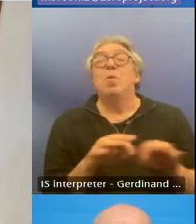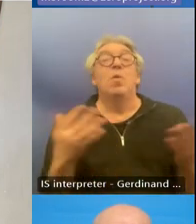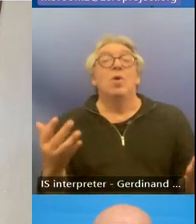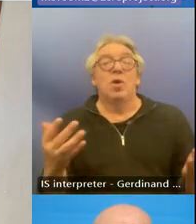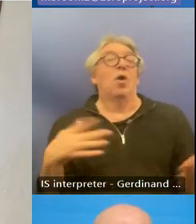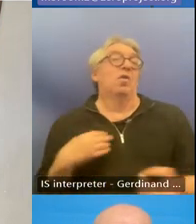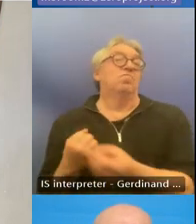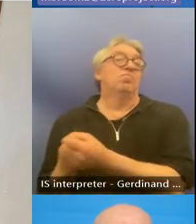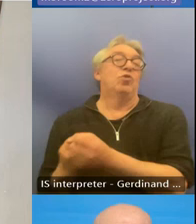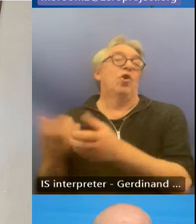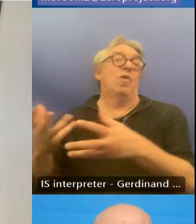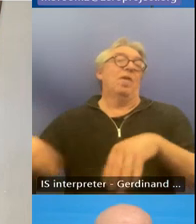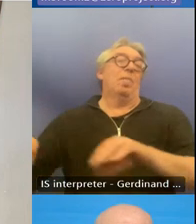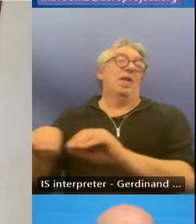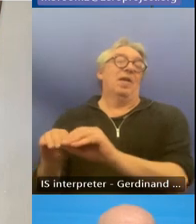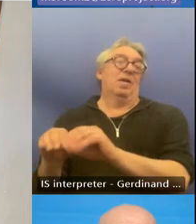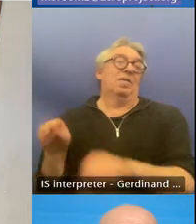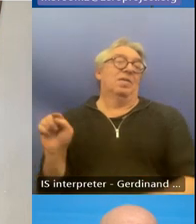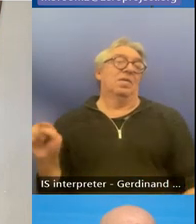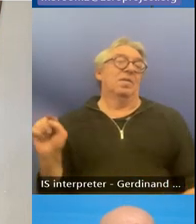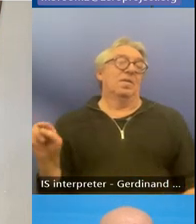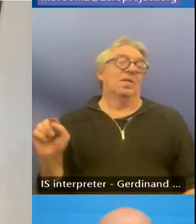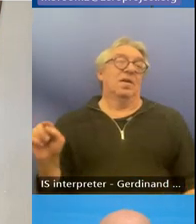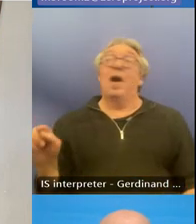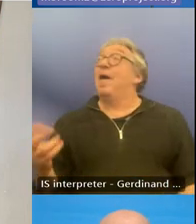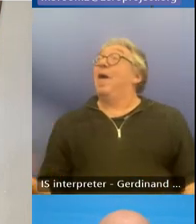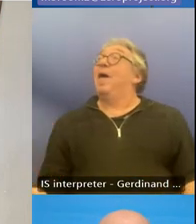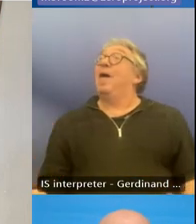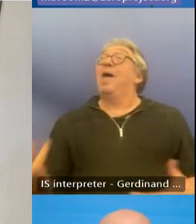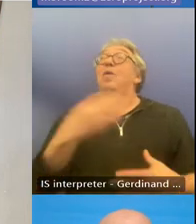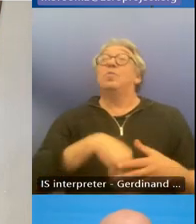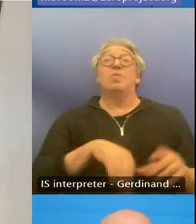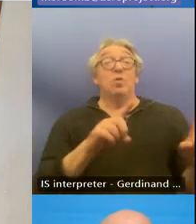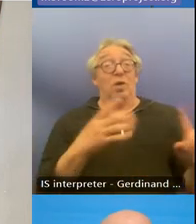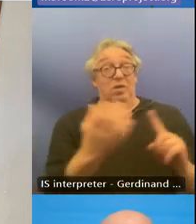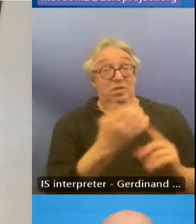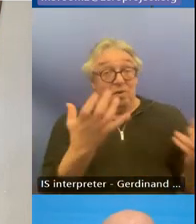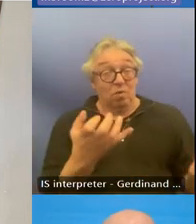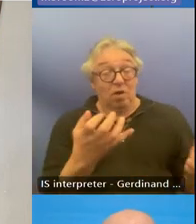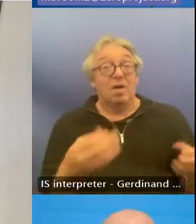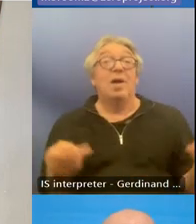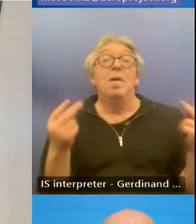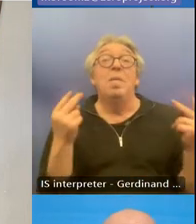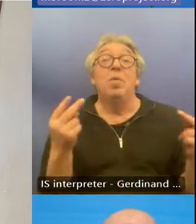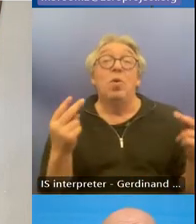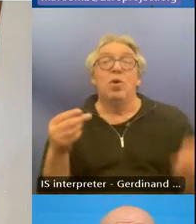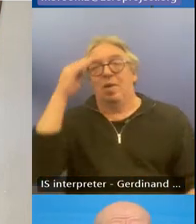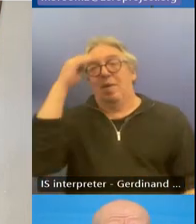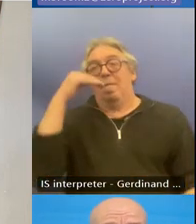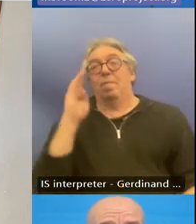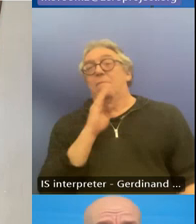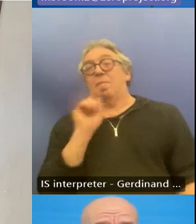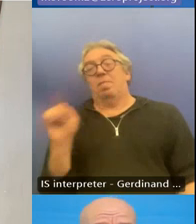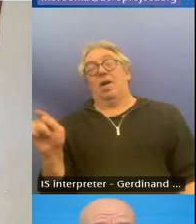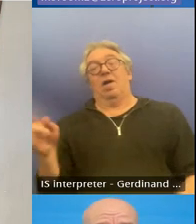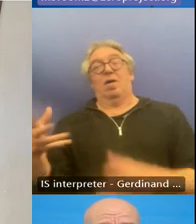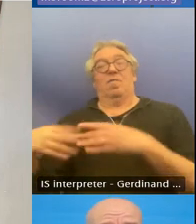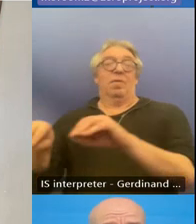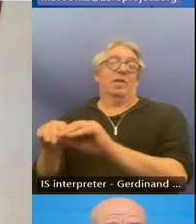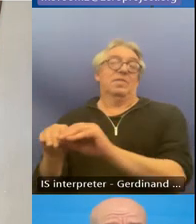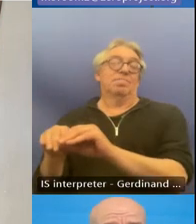most valuable stakeholder towards inclusive education are parents. And many, many difficulties are also related with